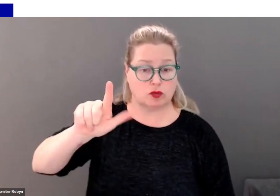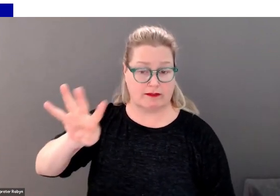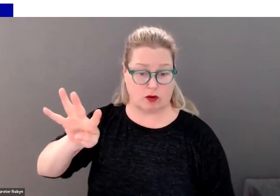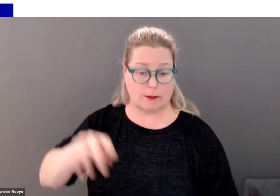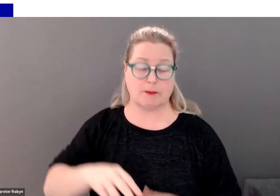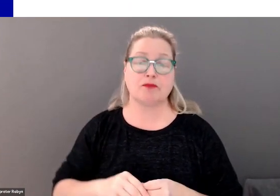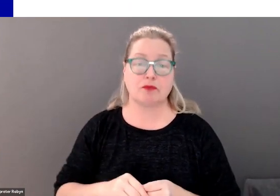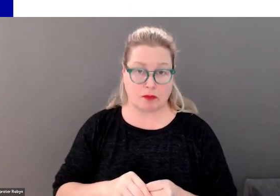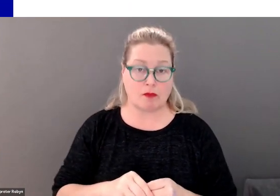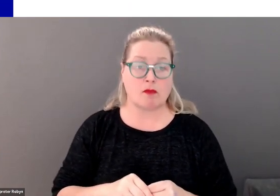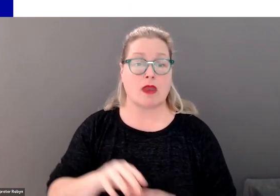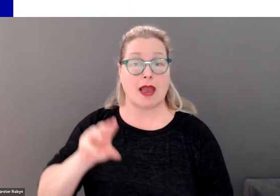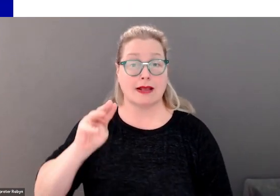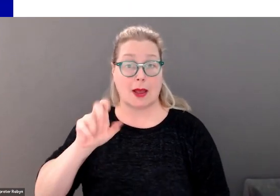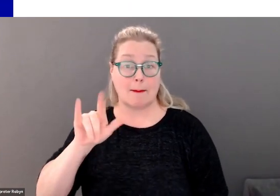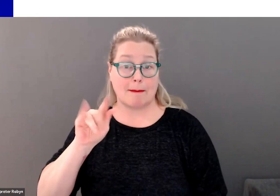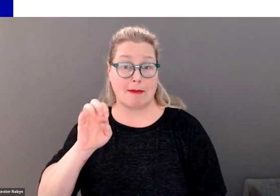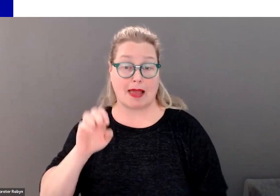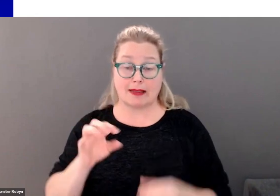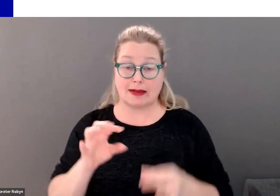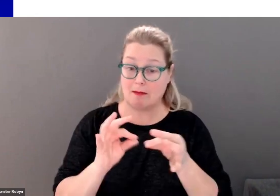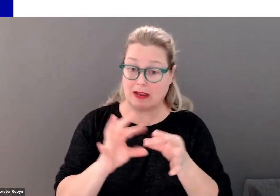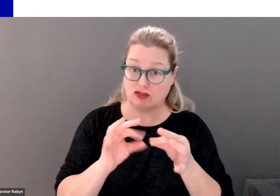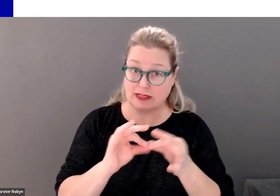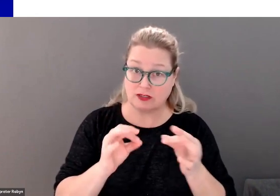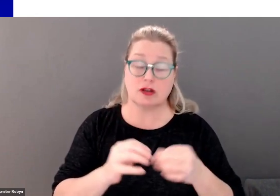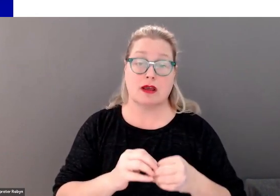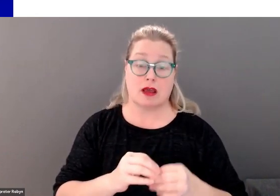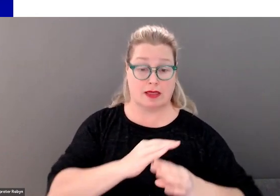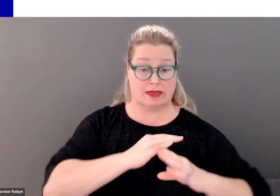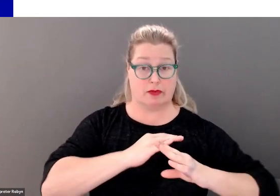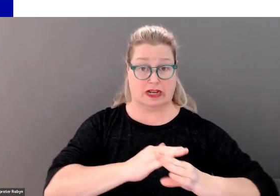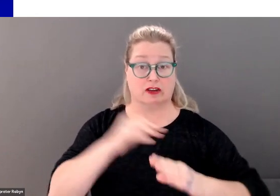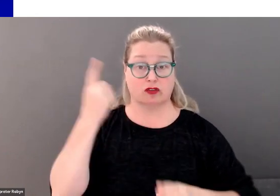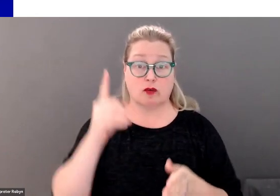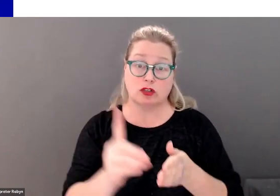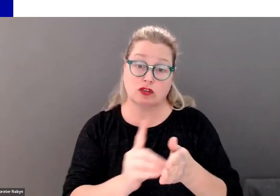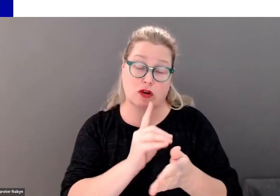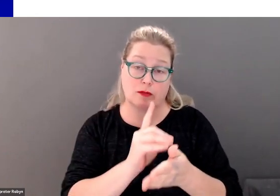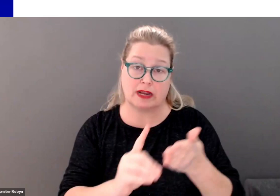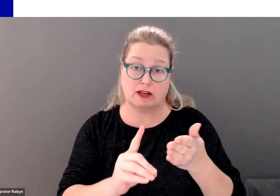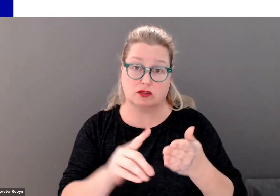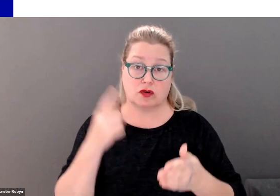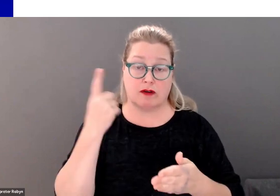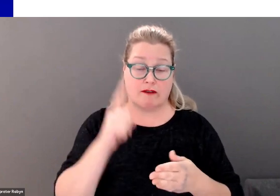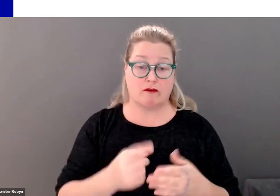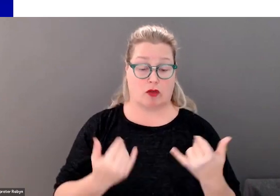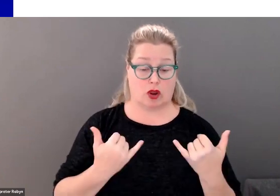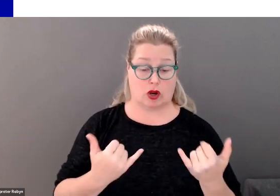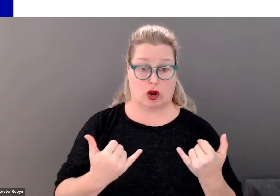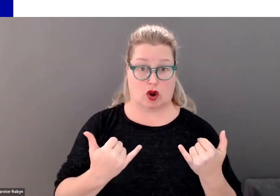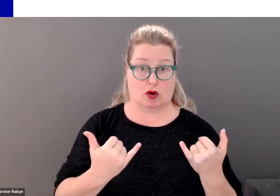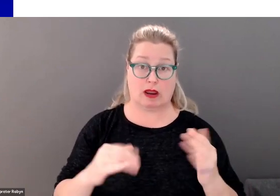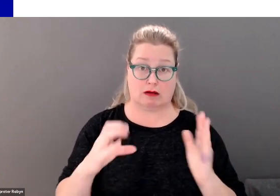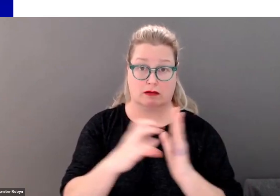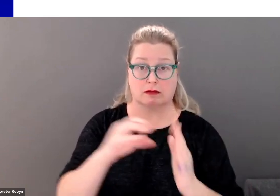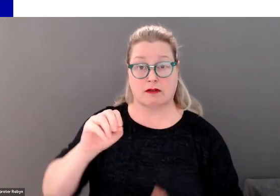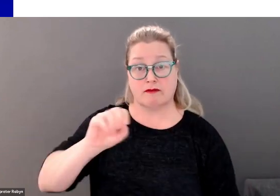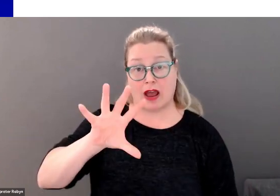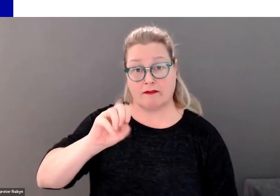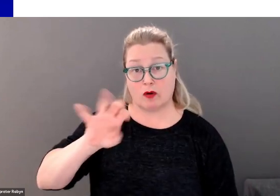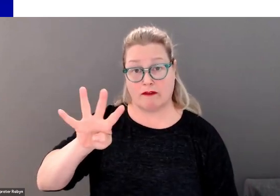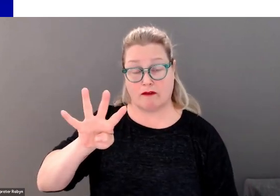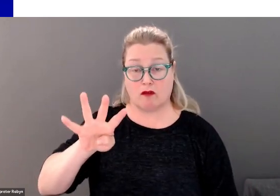Melanie mentioned, until then, the protections against discrimination under the current Section 504 regulations remain